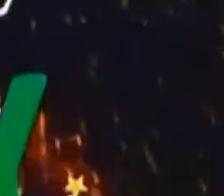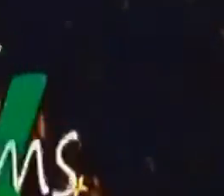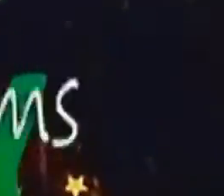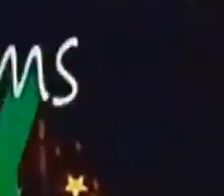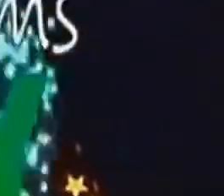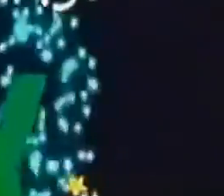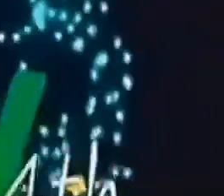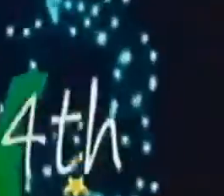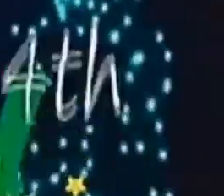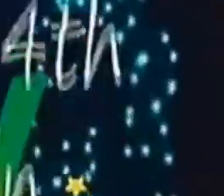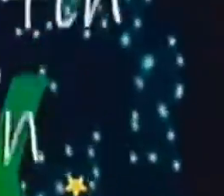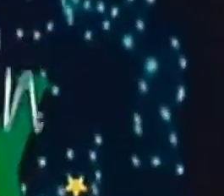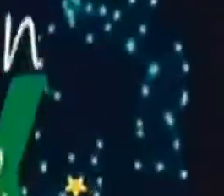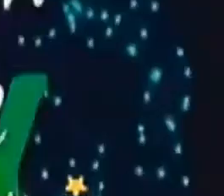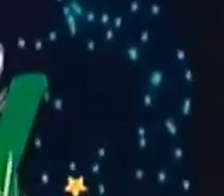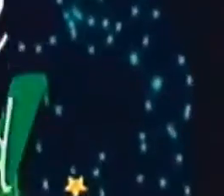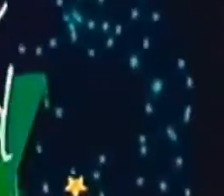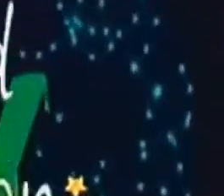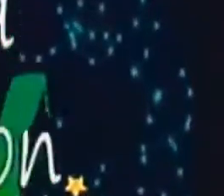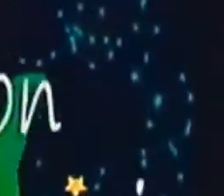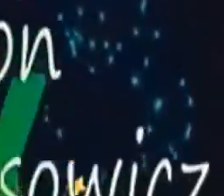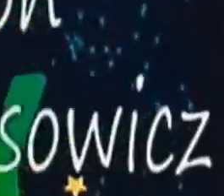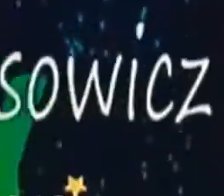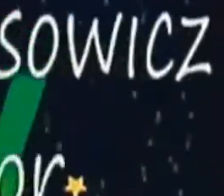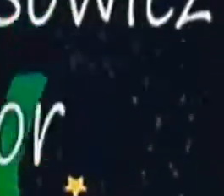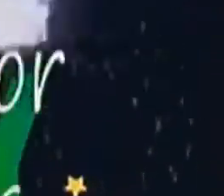In August. Let's have a great day today in Eagle Nation.